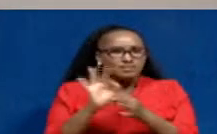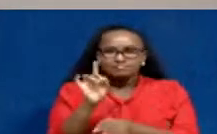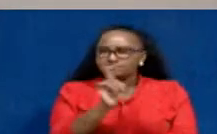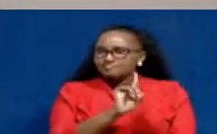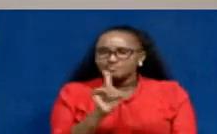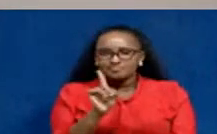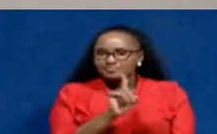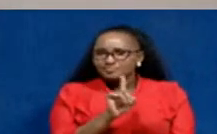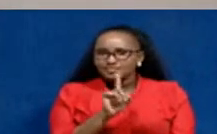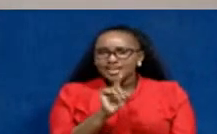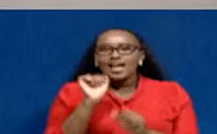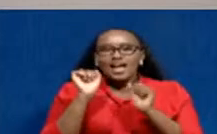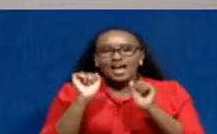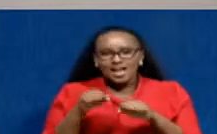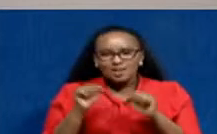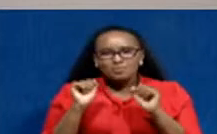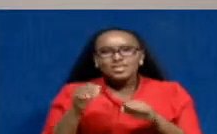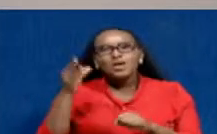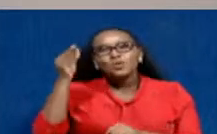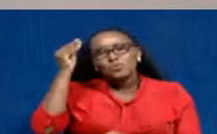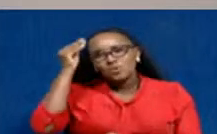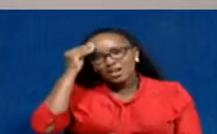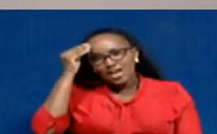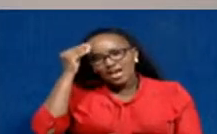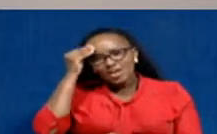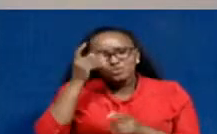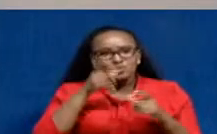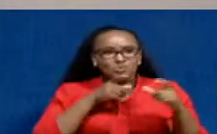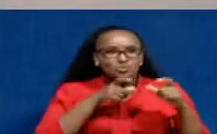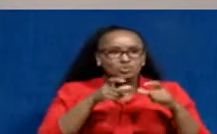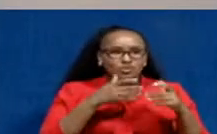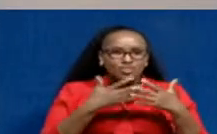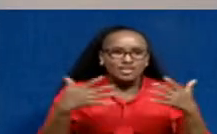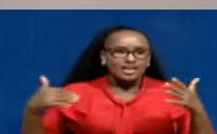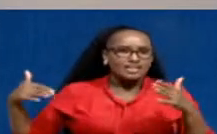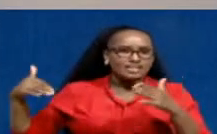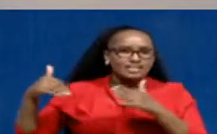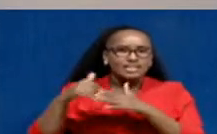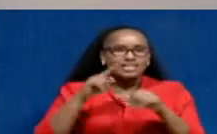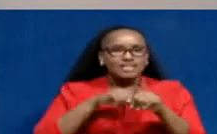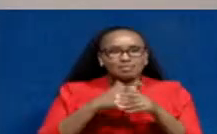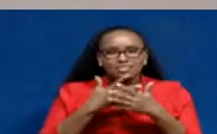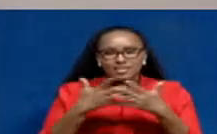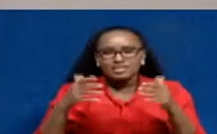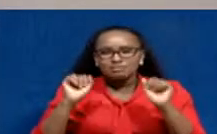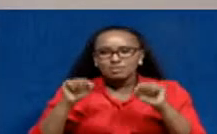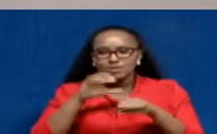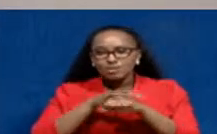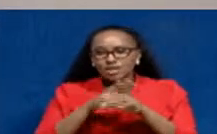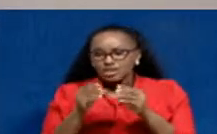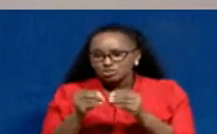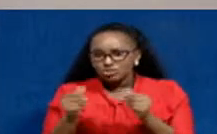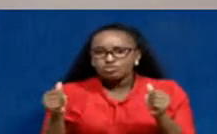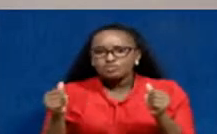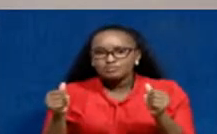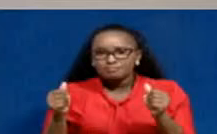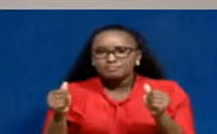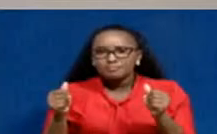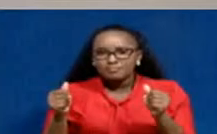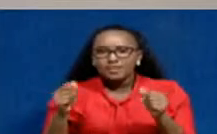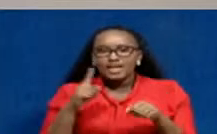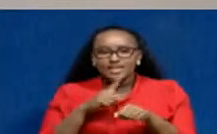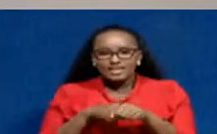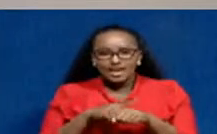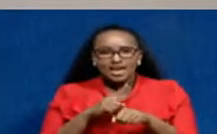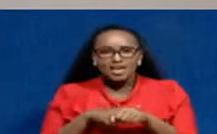decisions. He learned to lay in wait until the swollen river had found its course.